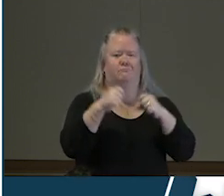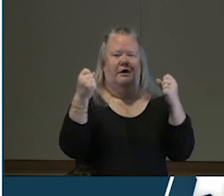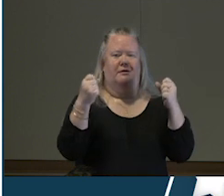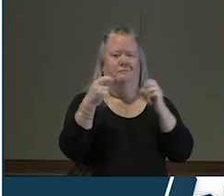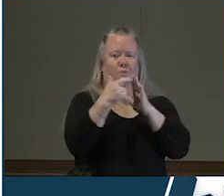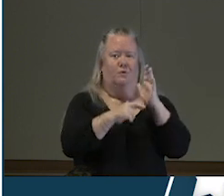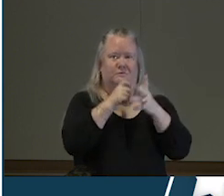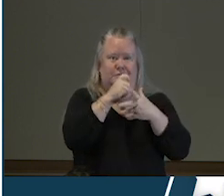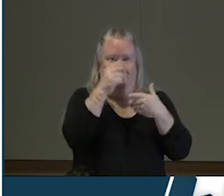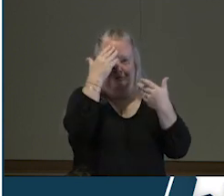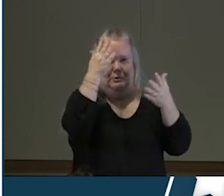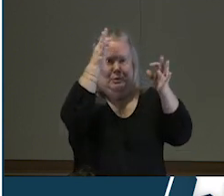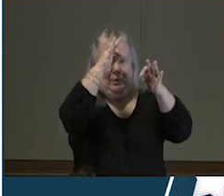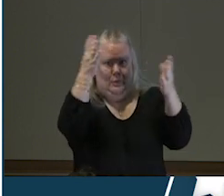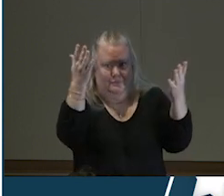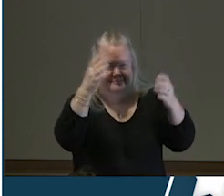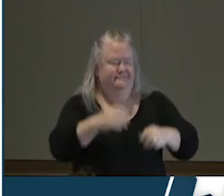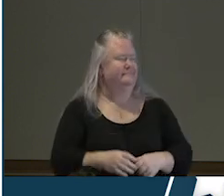without knowing.